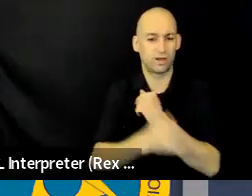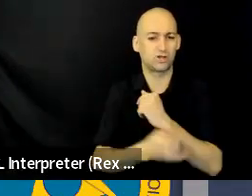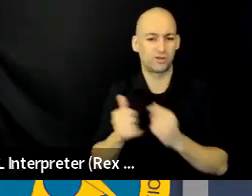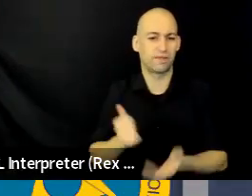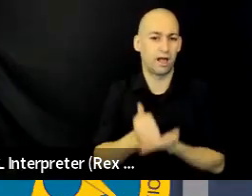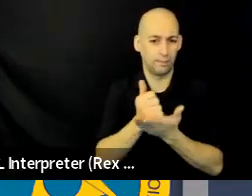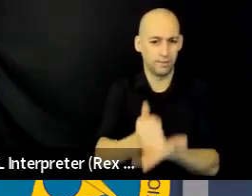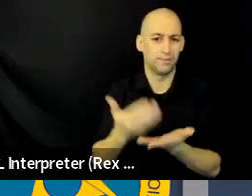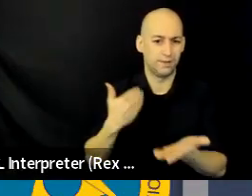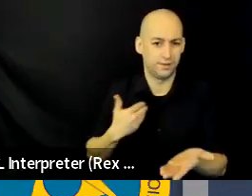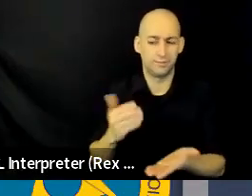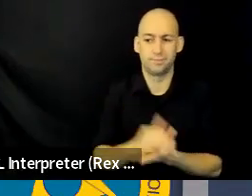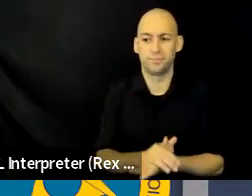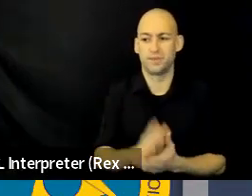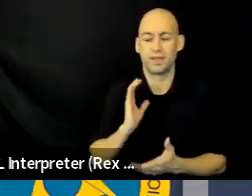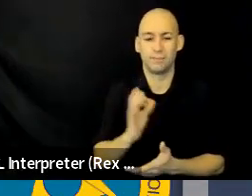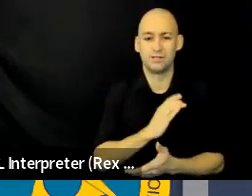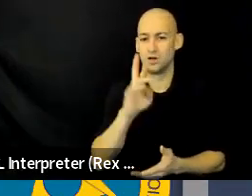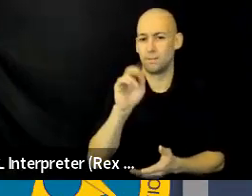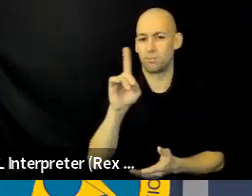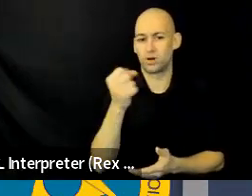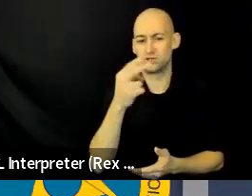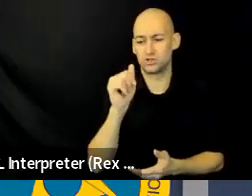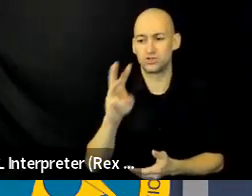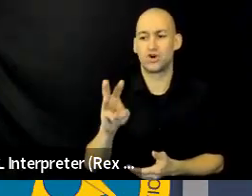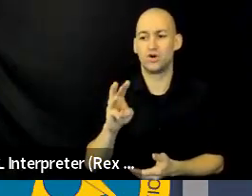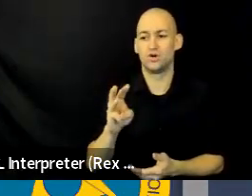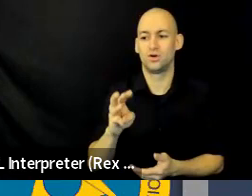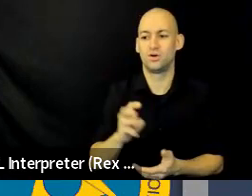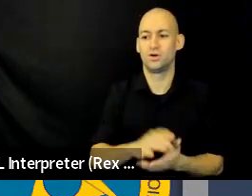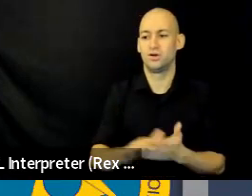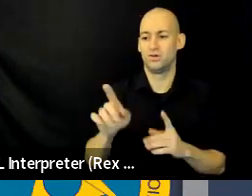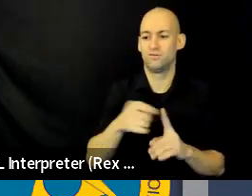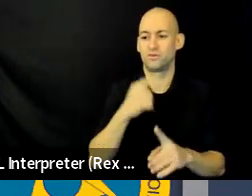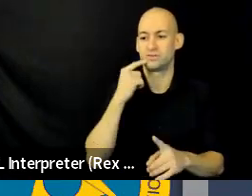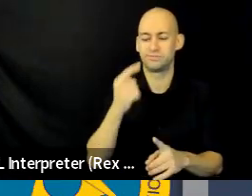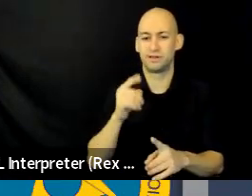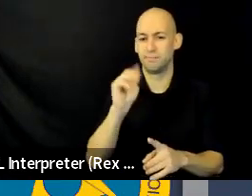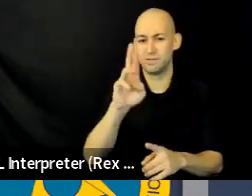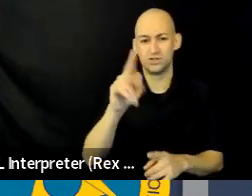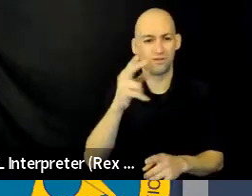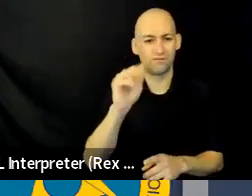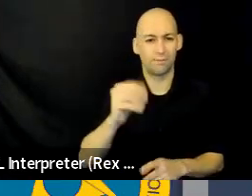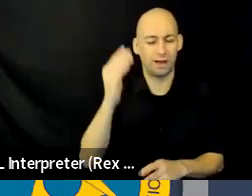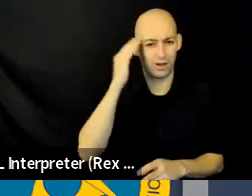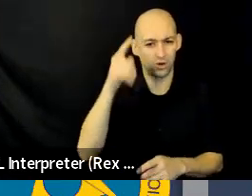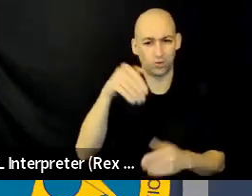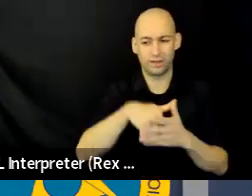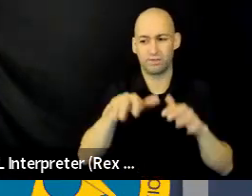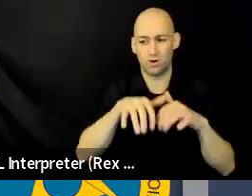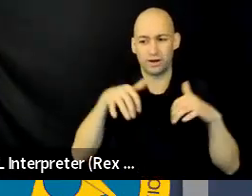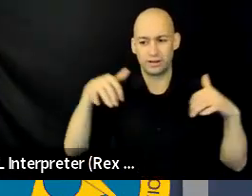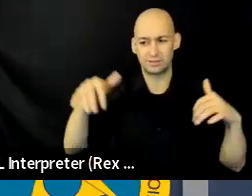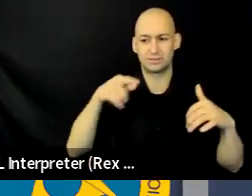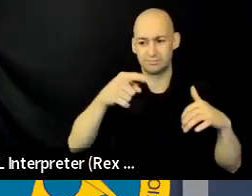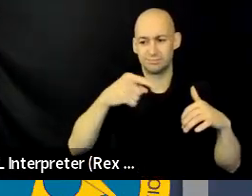This is And I think Commissioner Bradshaw first had. Yeah, just really quick. Again, Mr. Pham, I know you're in the audience, and I mentioned this a little